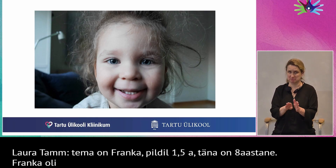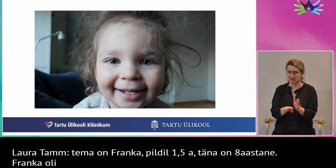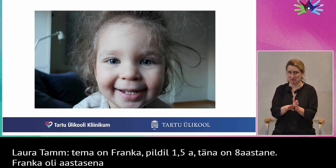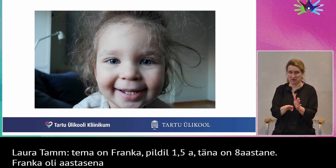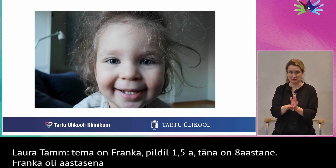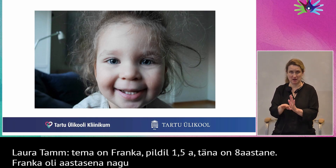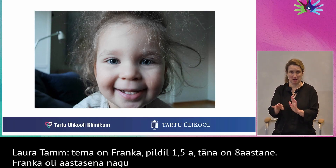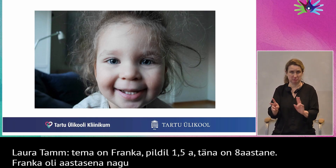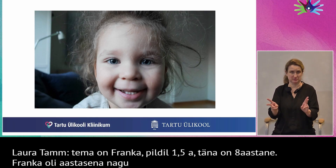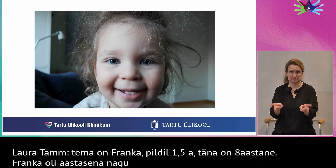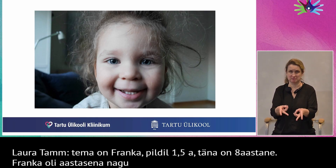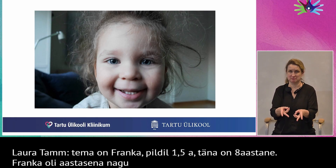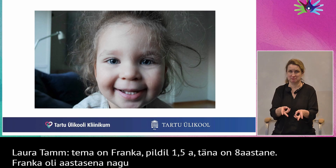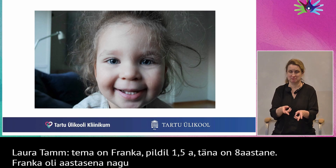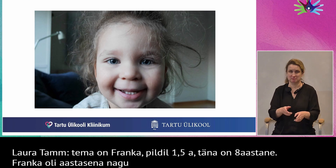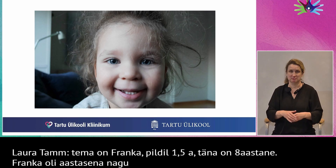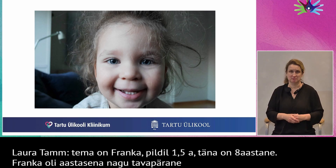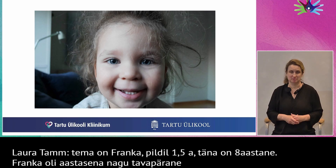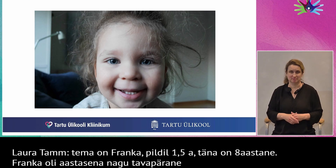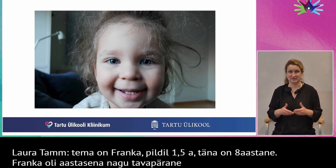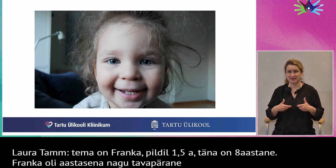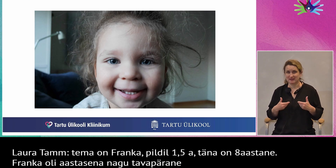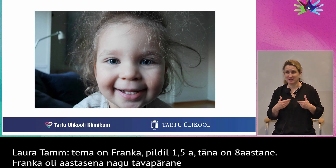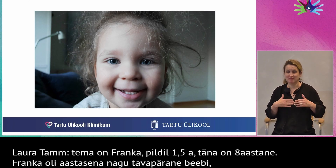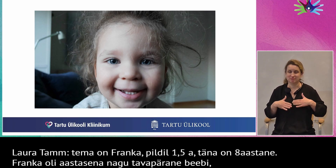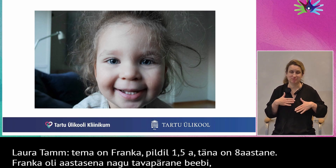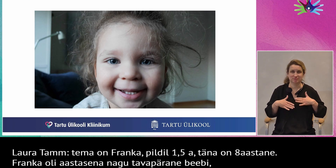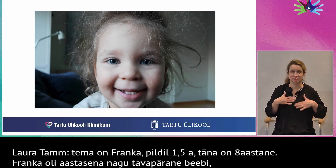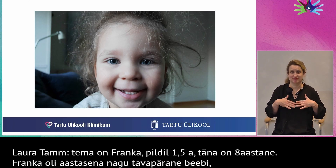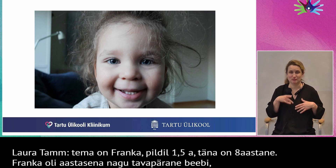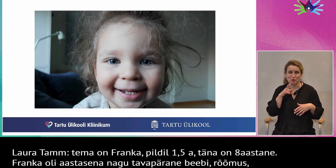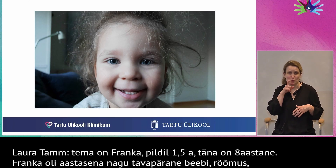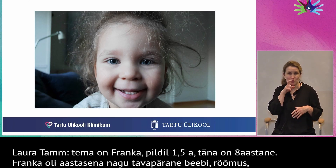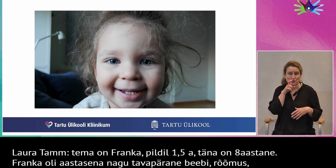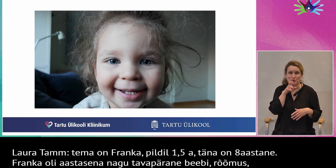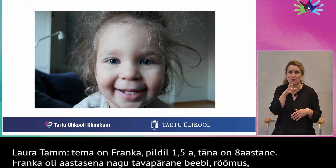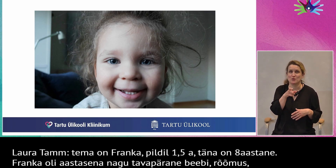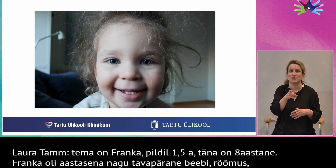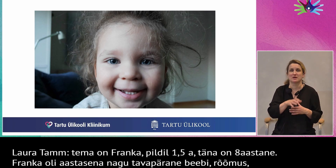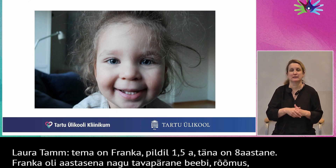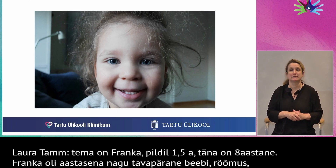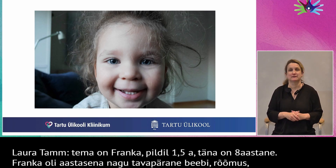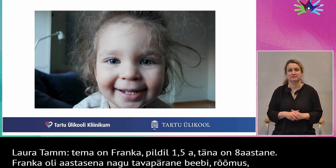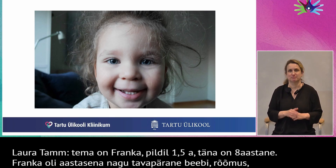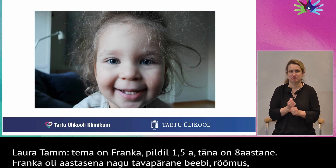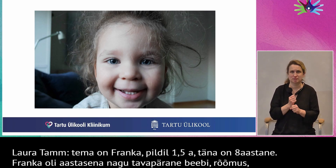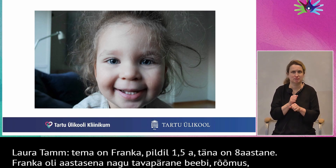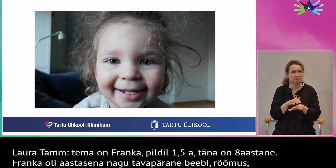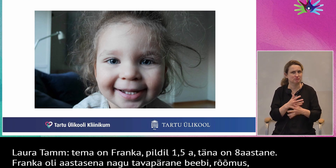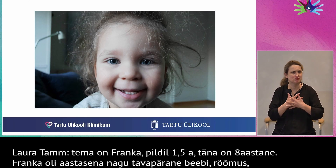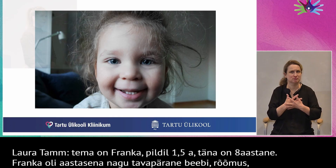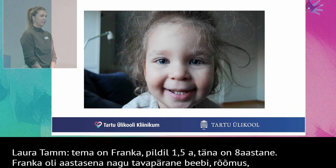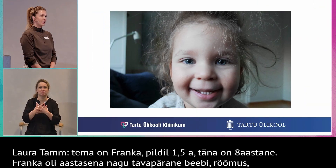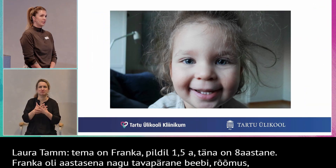When Franka was roughly a year old, she was a perfectly regular baby, cheerful,